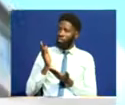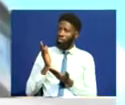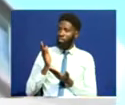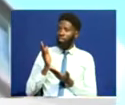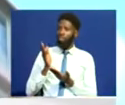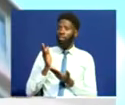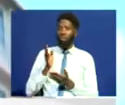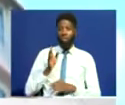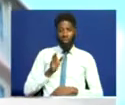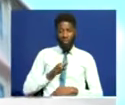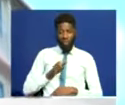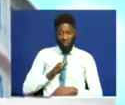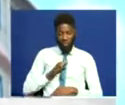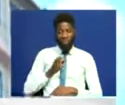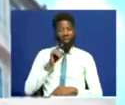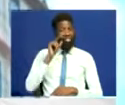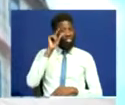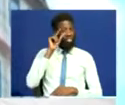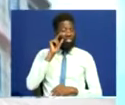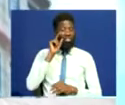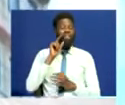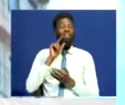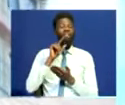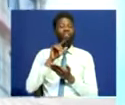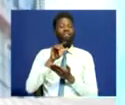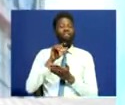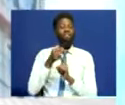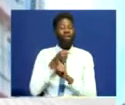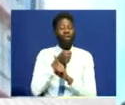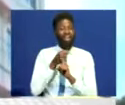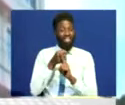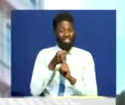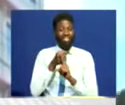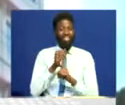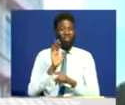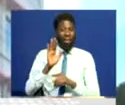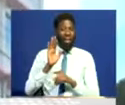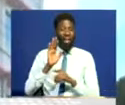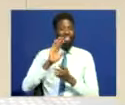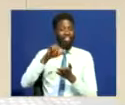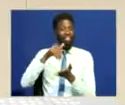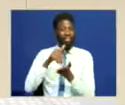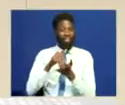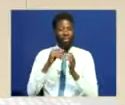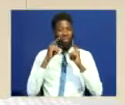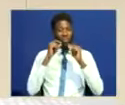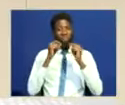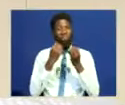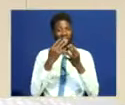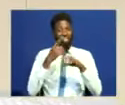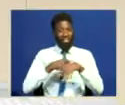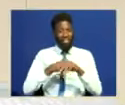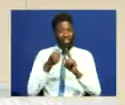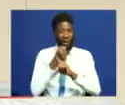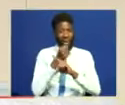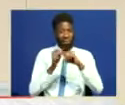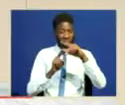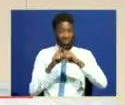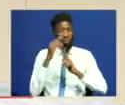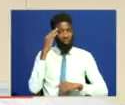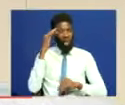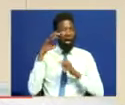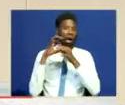Center, attributed most gender-based violence in Kenya to patriarchal culture. And because again, when you look on the